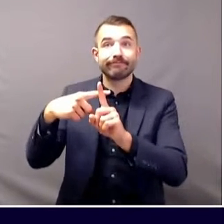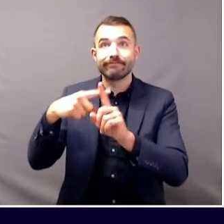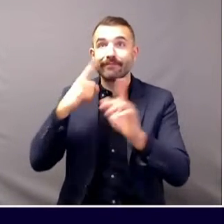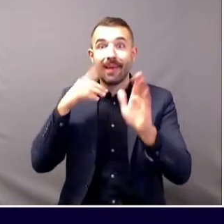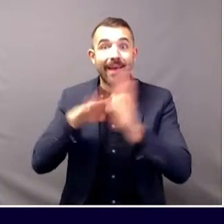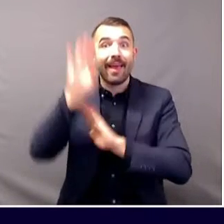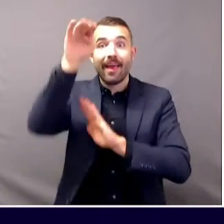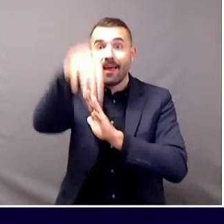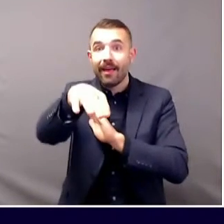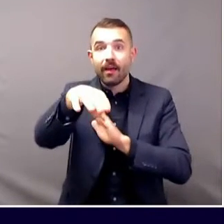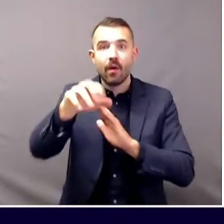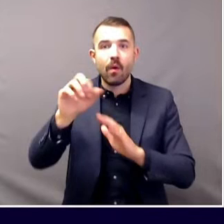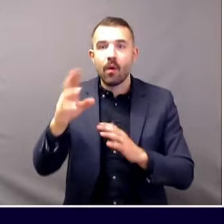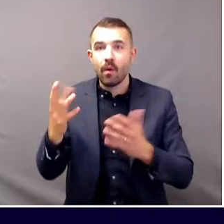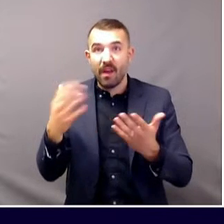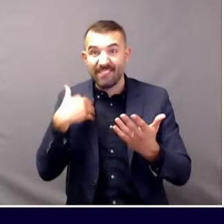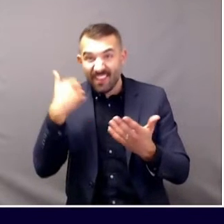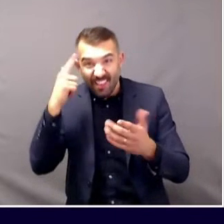better direction?